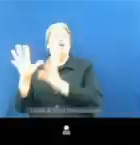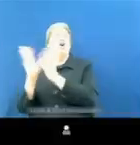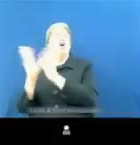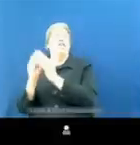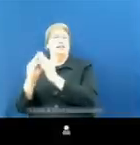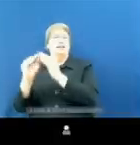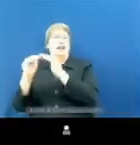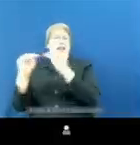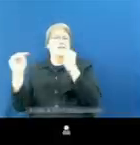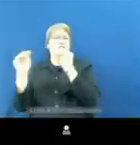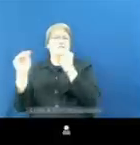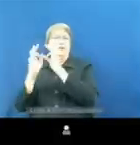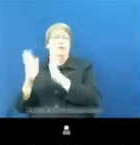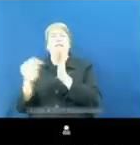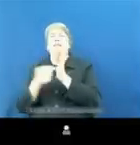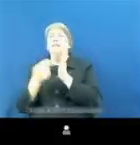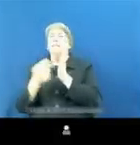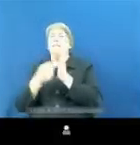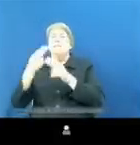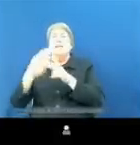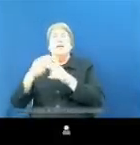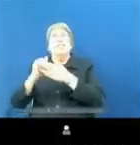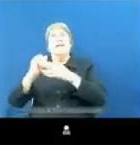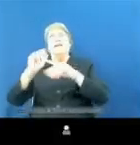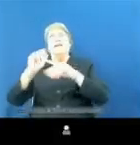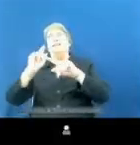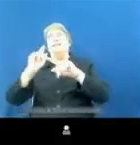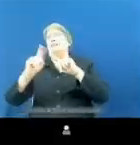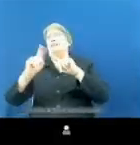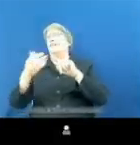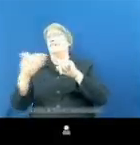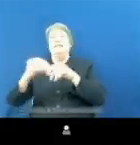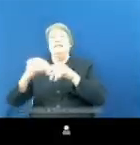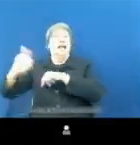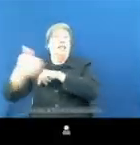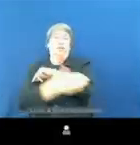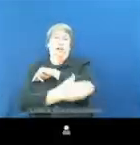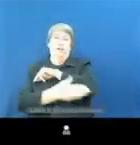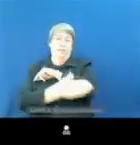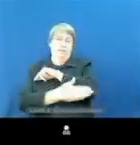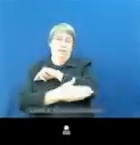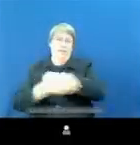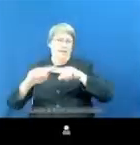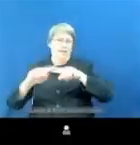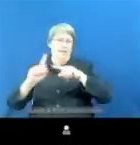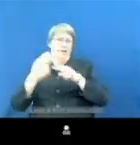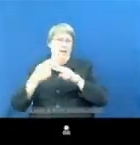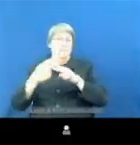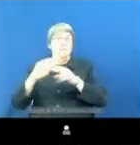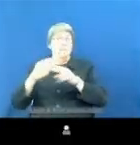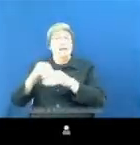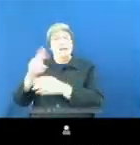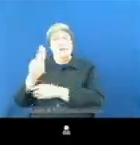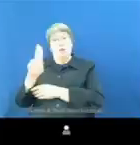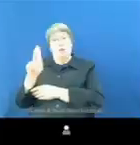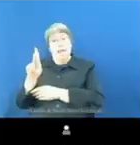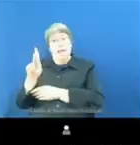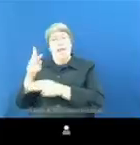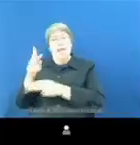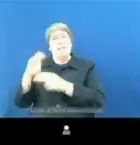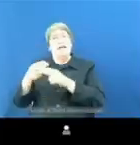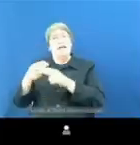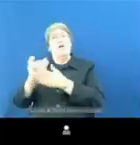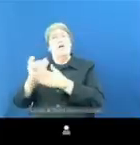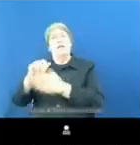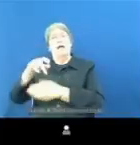You might hear it called a number of different things in other countries. In the UK, they call it public service